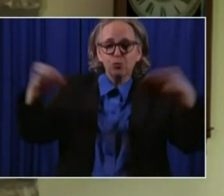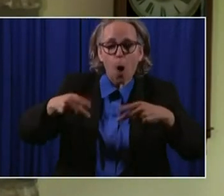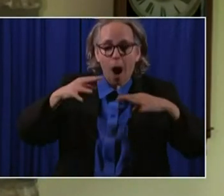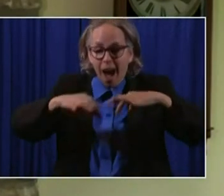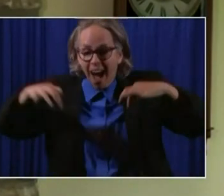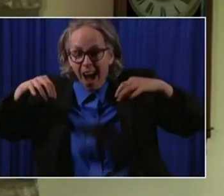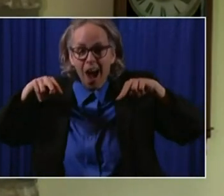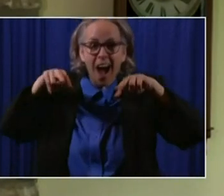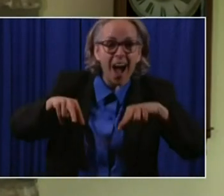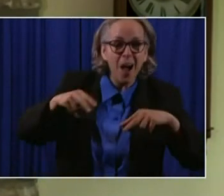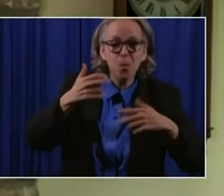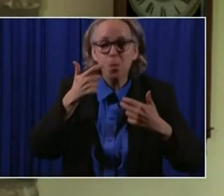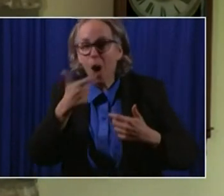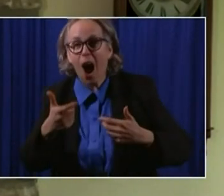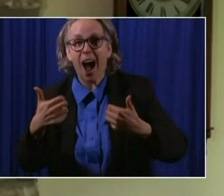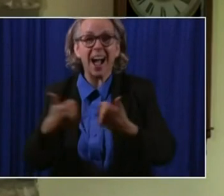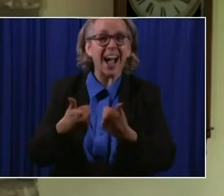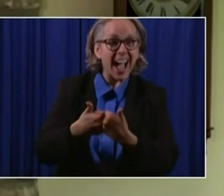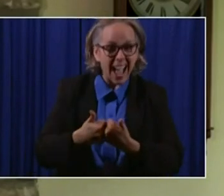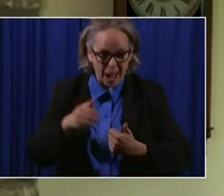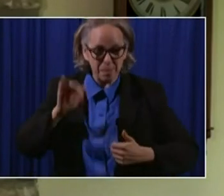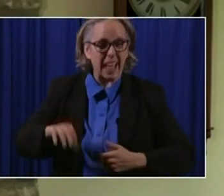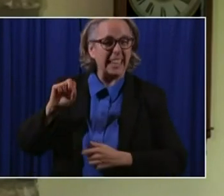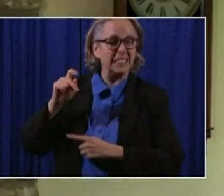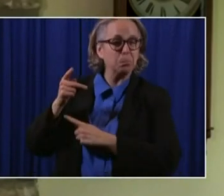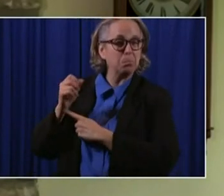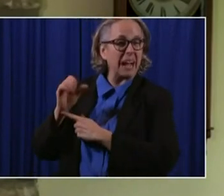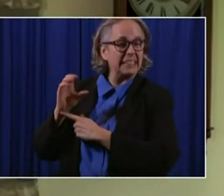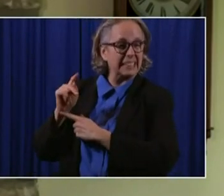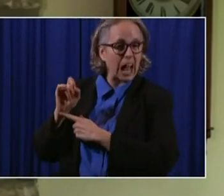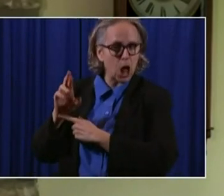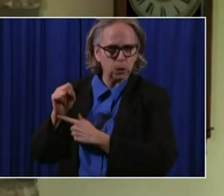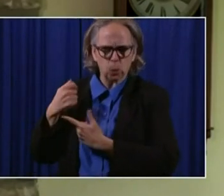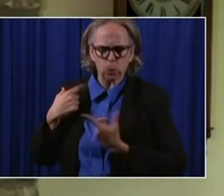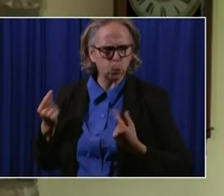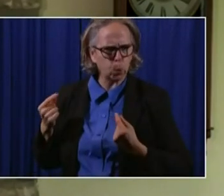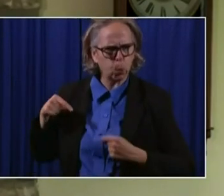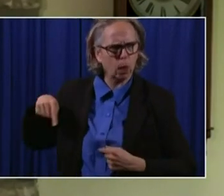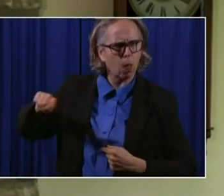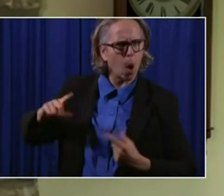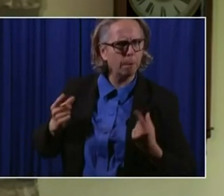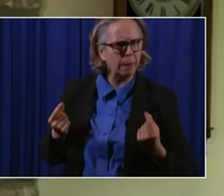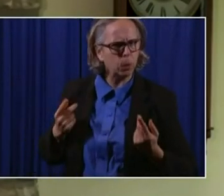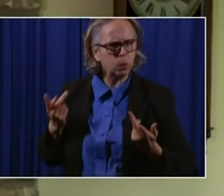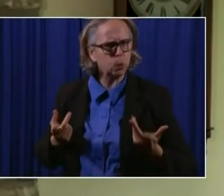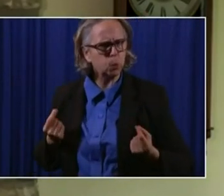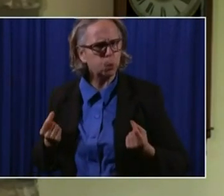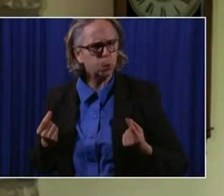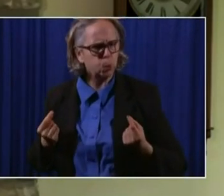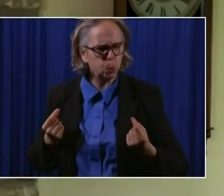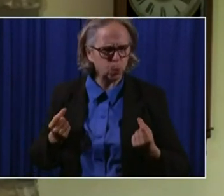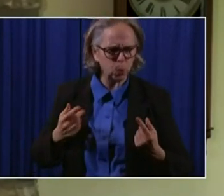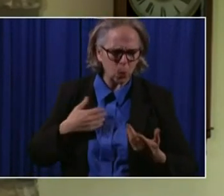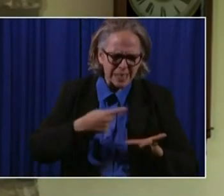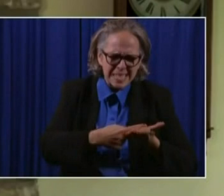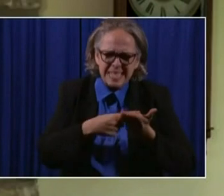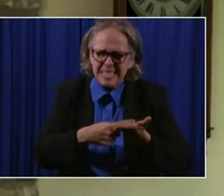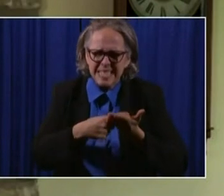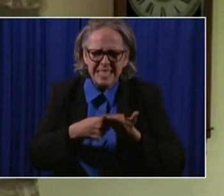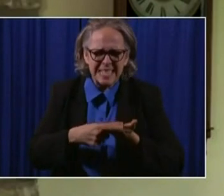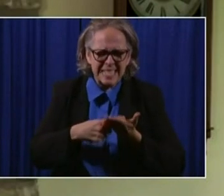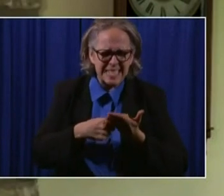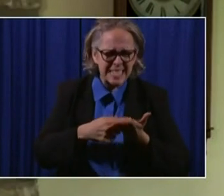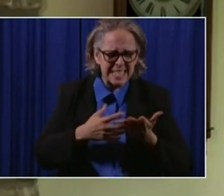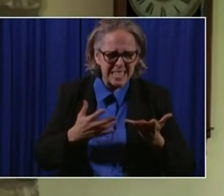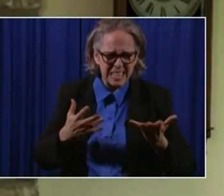Everyone I've talked to, virtually everyone I've talked to, has put the focus exactly where it should be. And that focus should